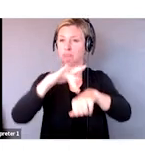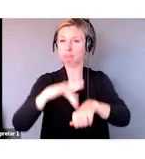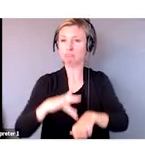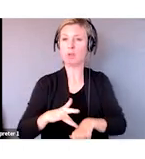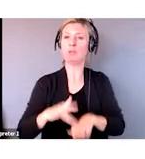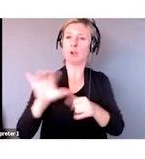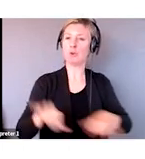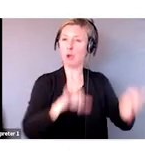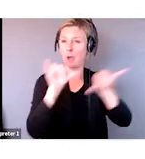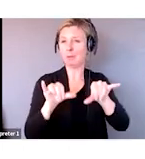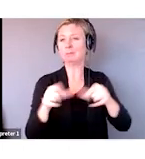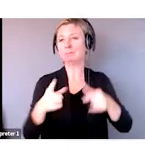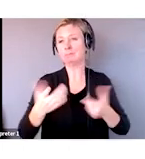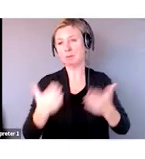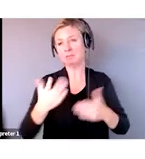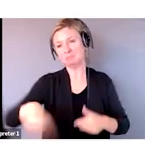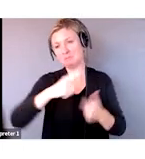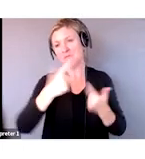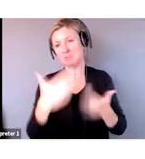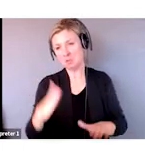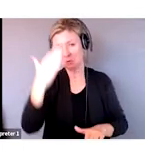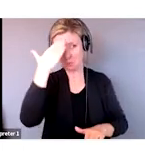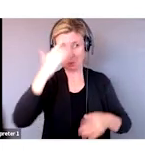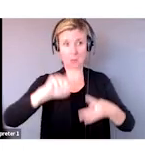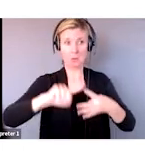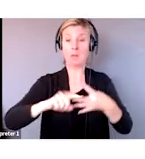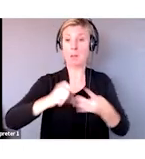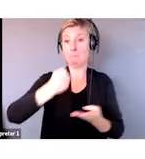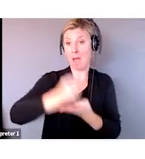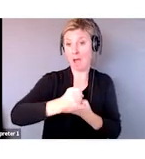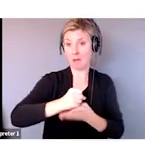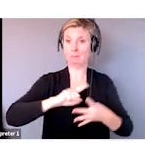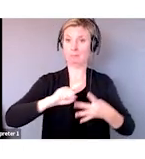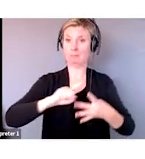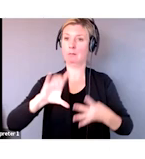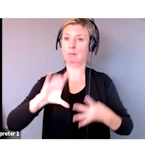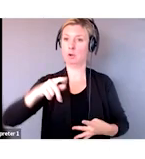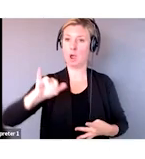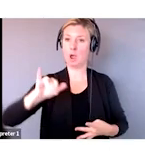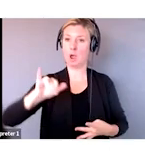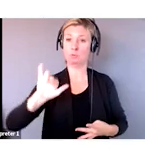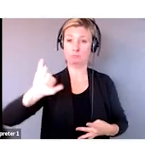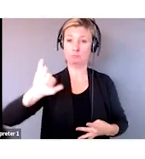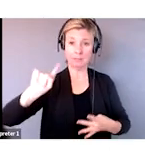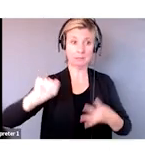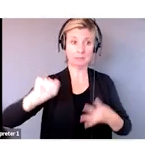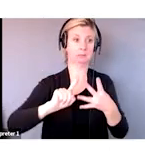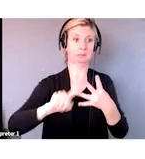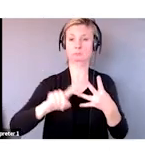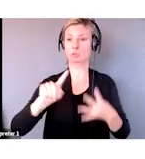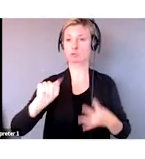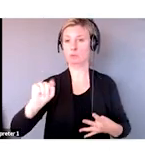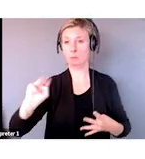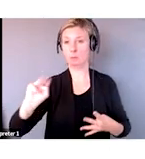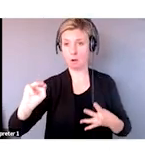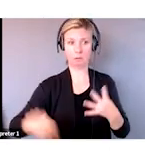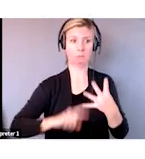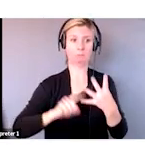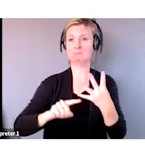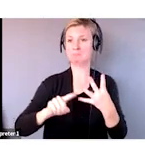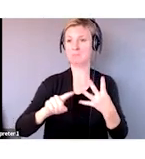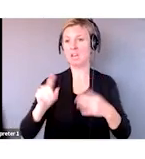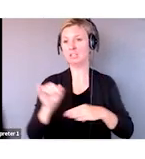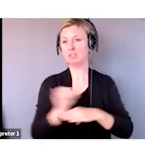heard about. Patents, copyrights, trademarks, industrial designs. Others that we will talk about,